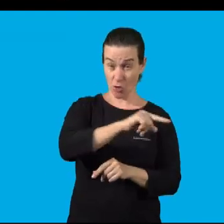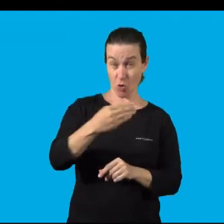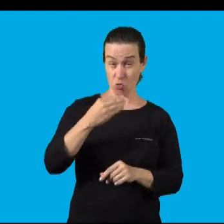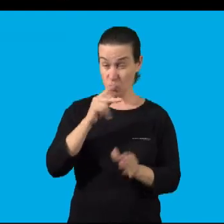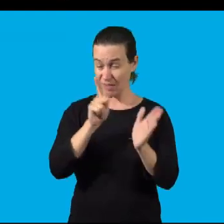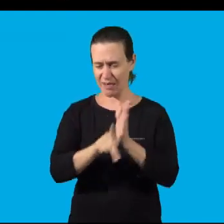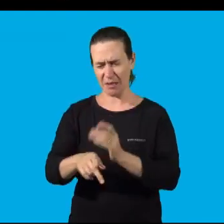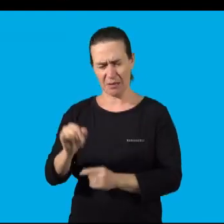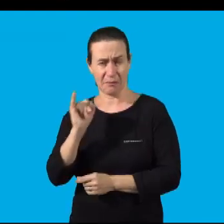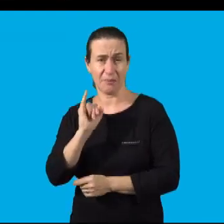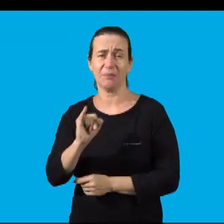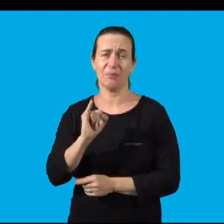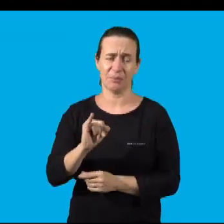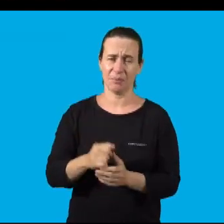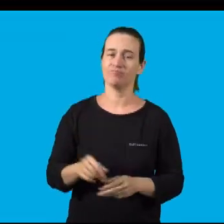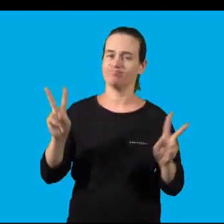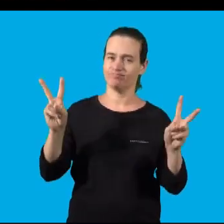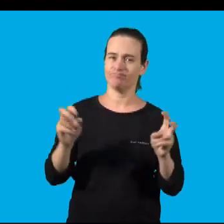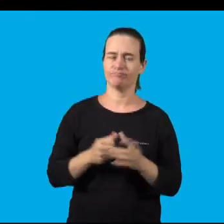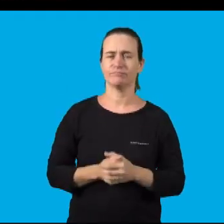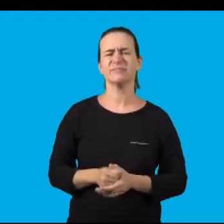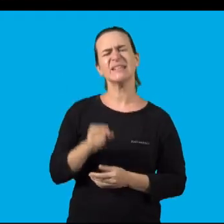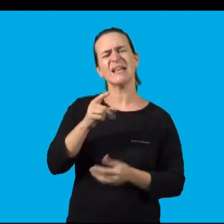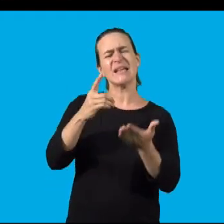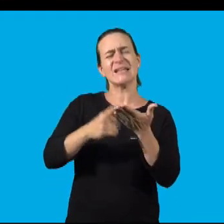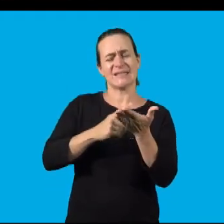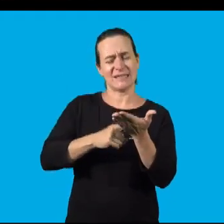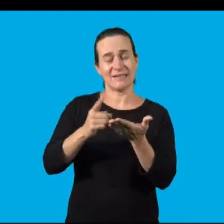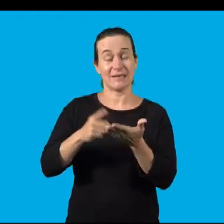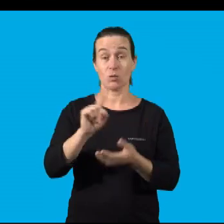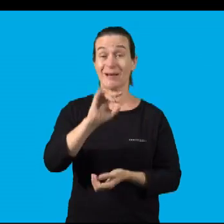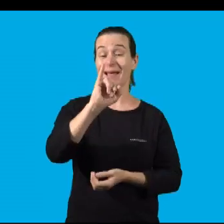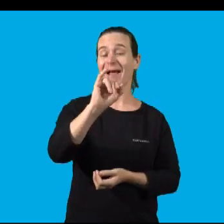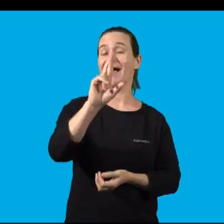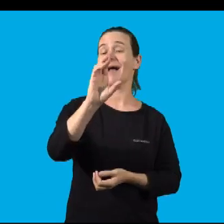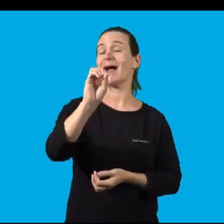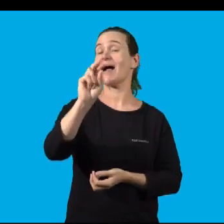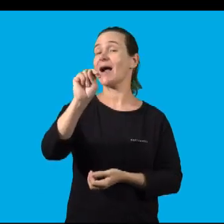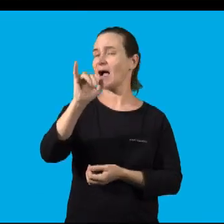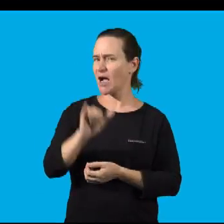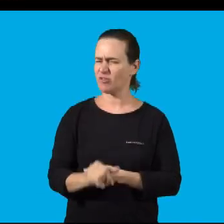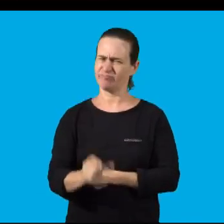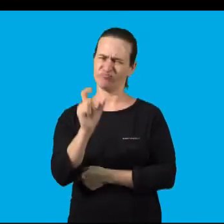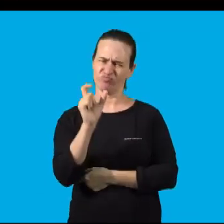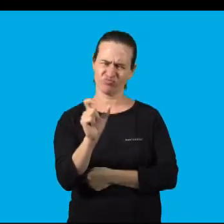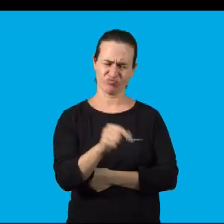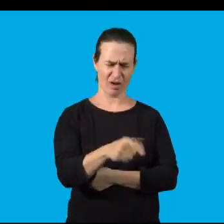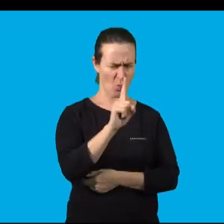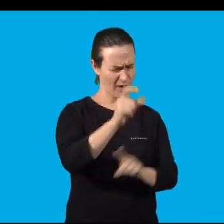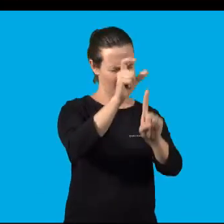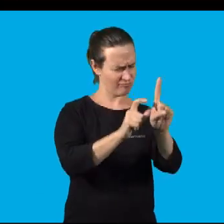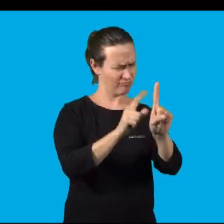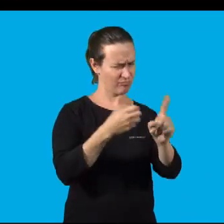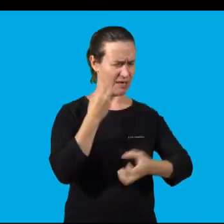that take life without cause. Discuss the irony in these lines. So remember, irony occurs when